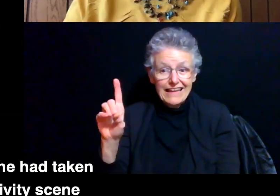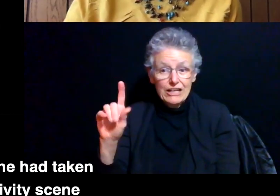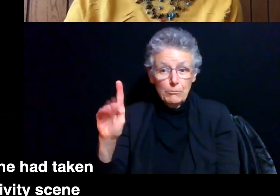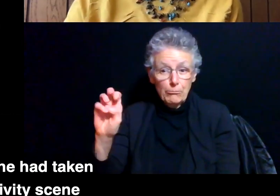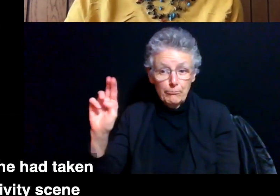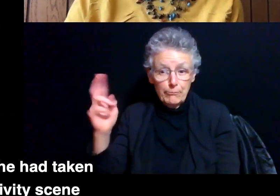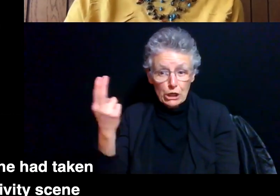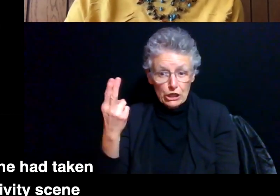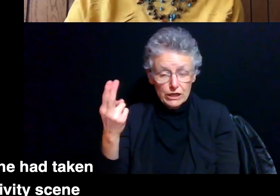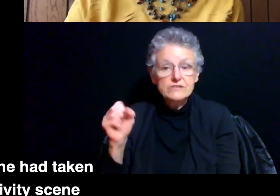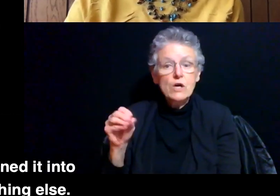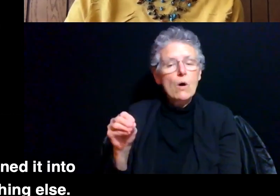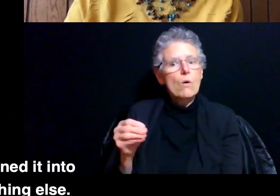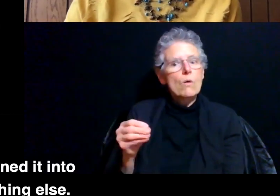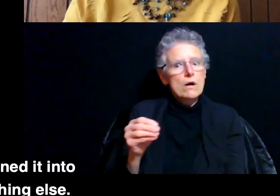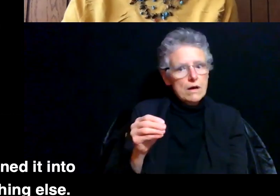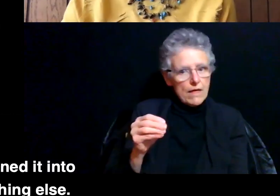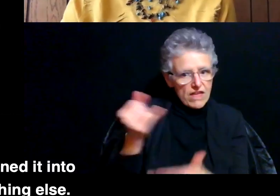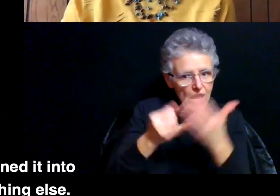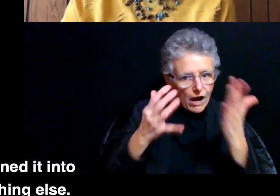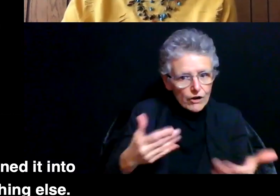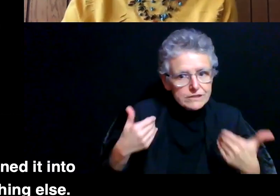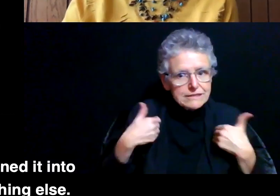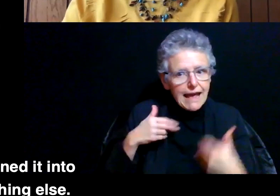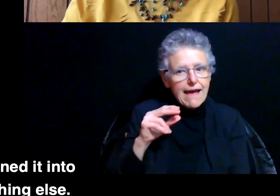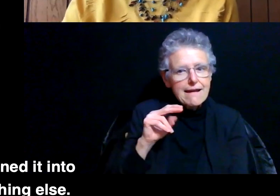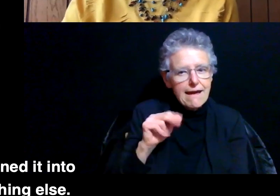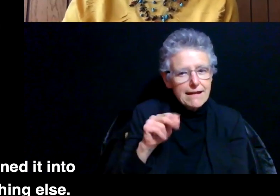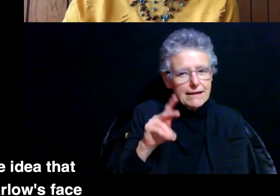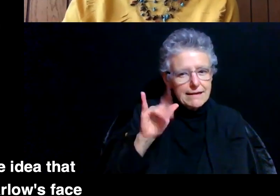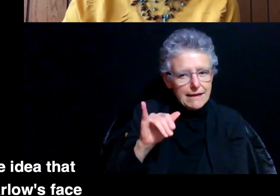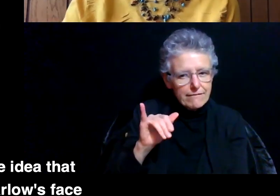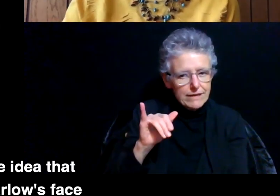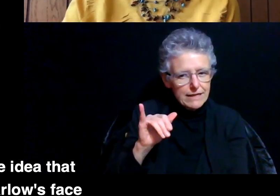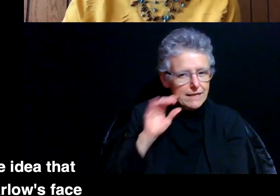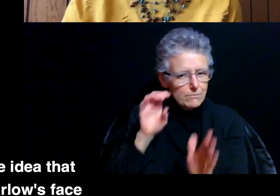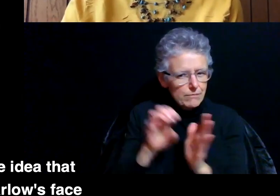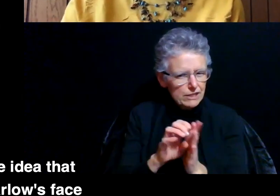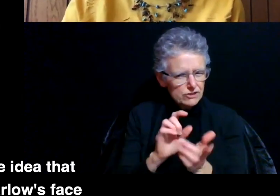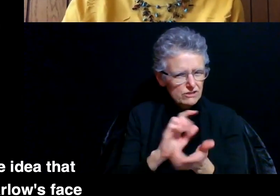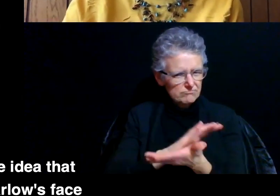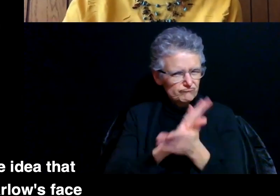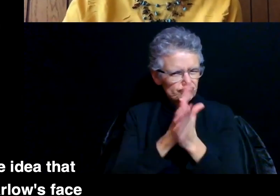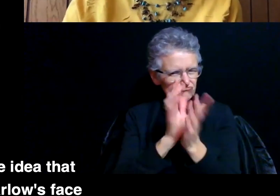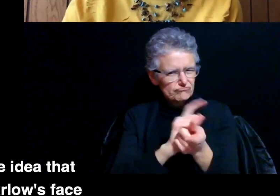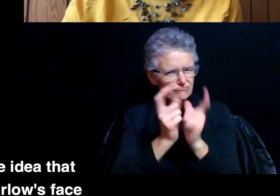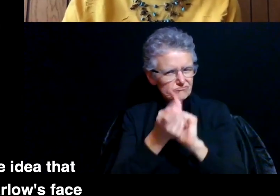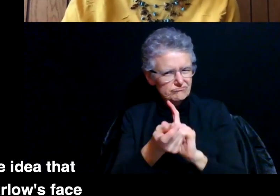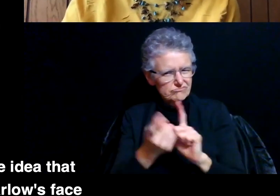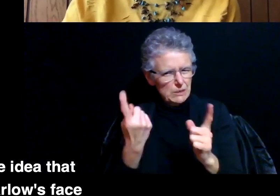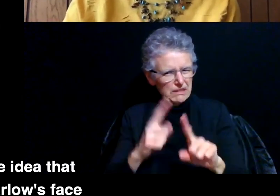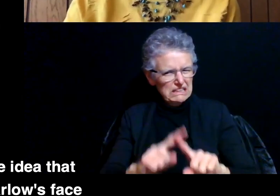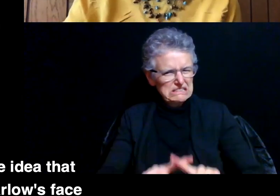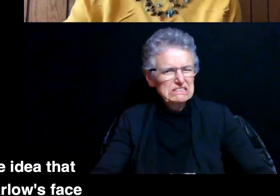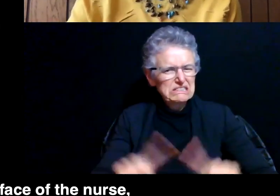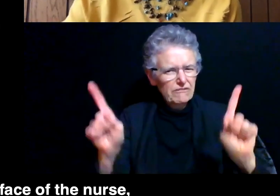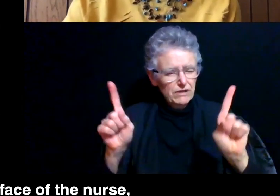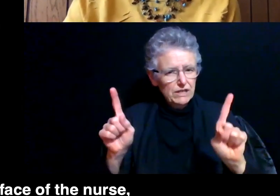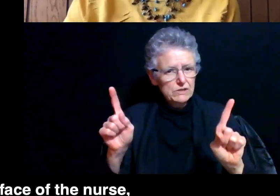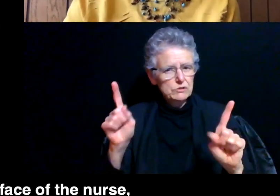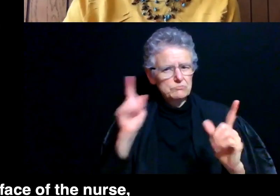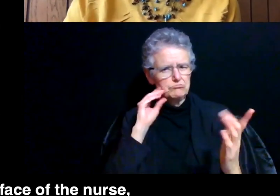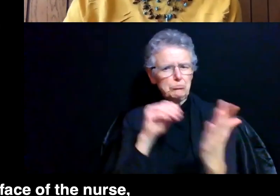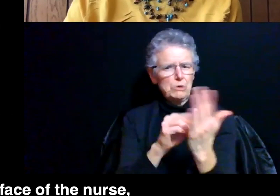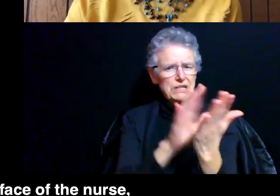this nativity scene and turned it into something else. And the idea that Jean Harlow's face should be